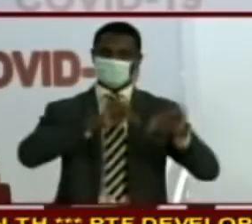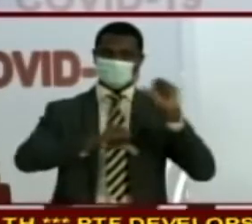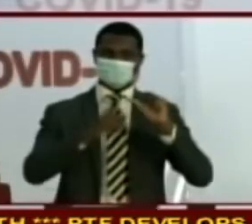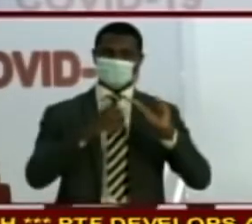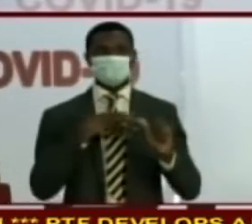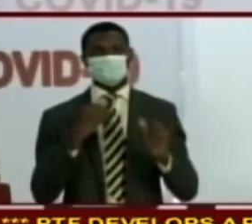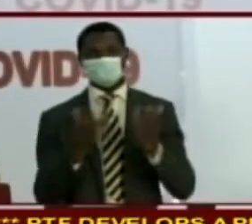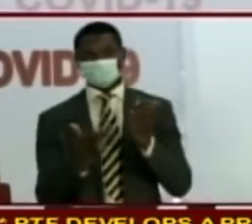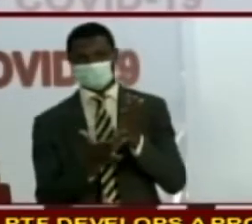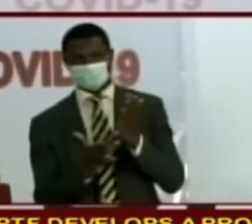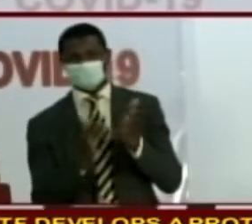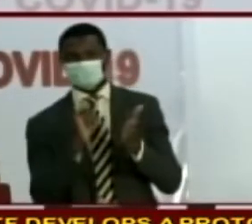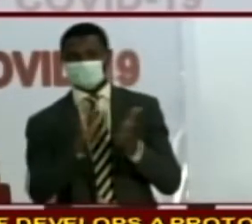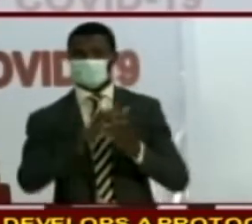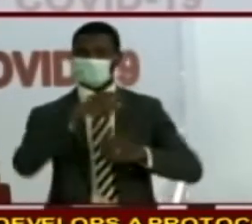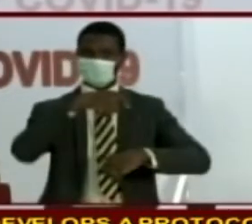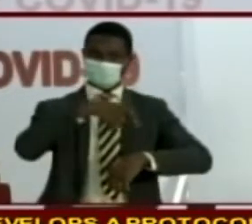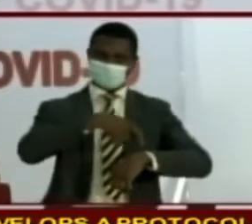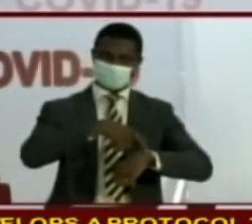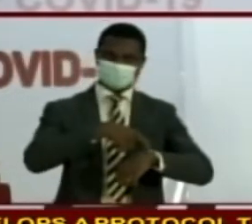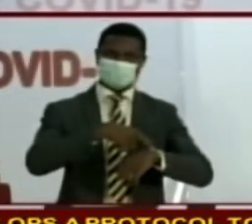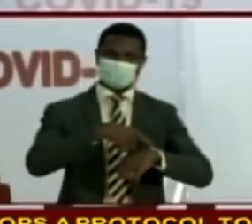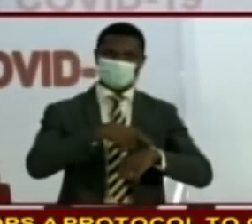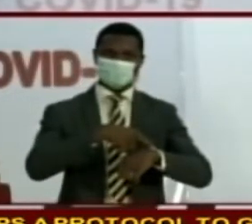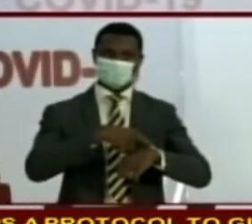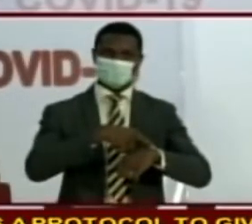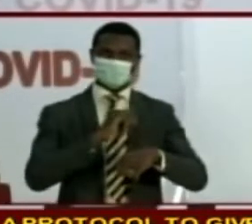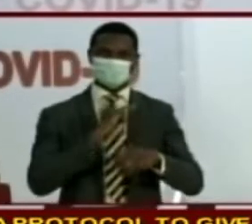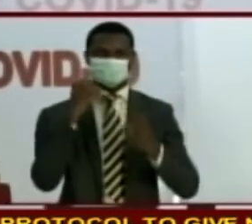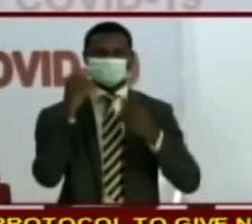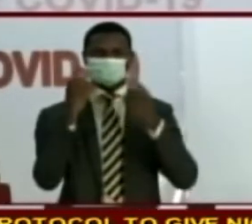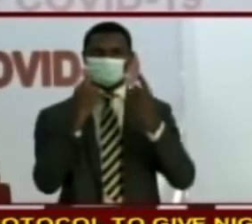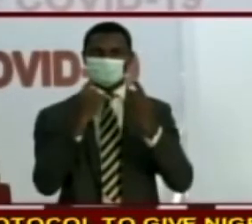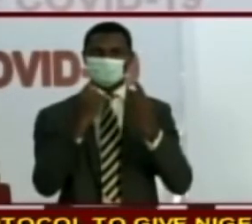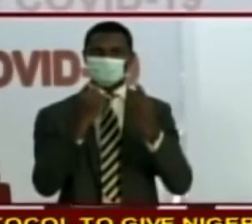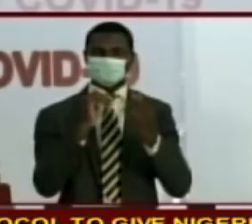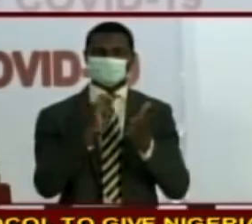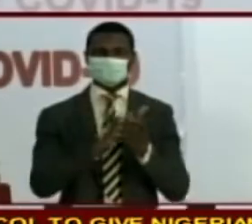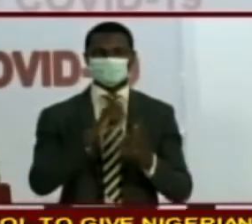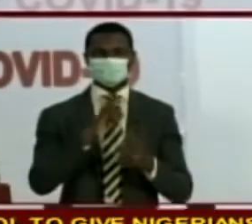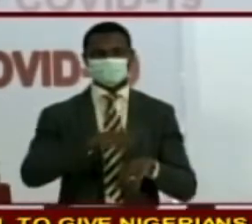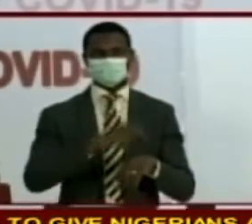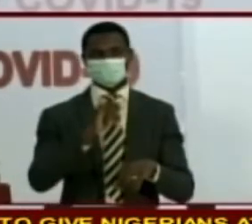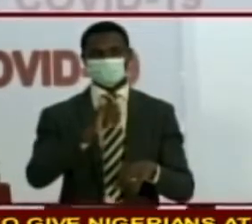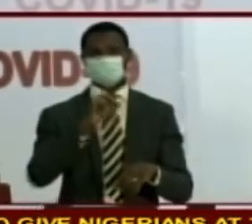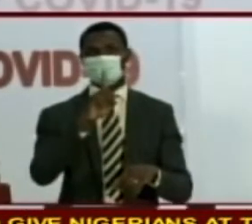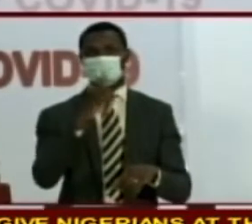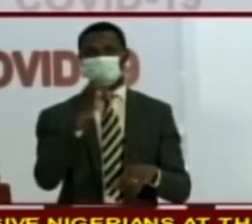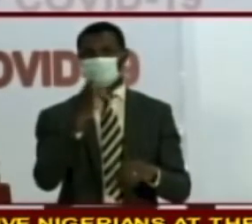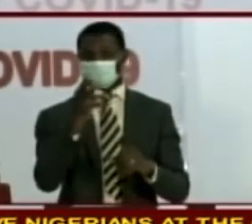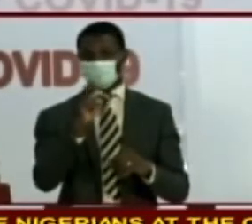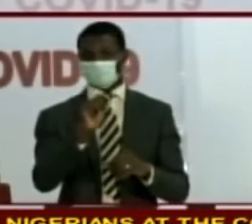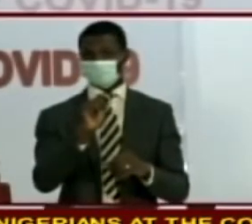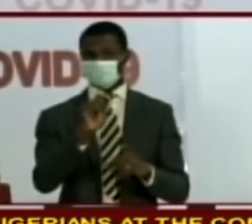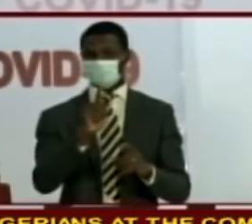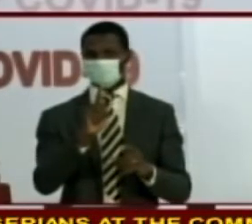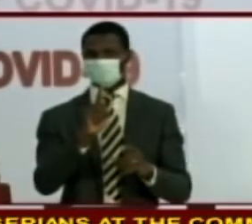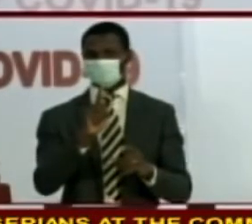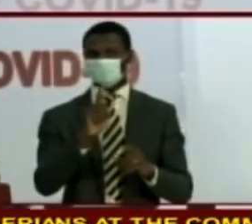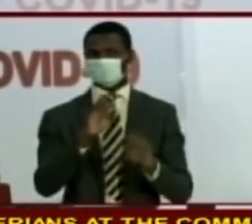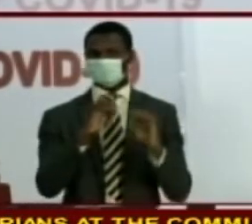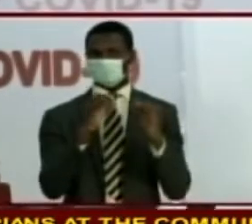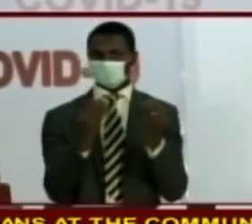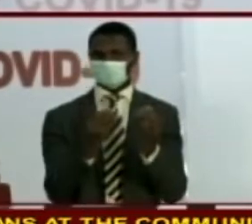then, Nasina, I think, Nasima, yes, one of the agencies, I think, also